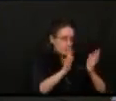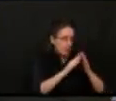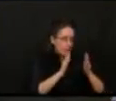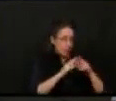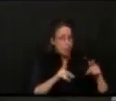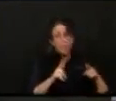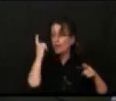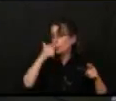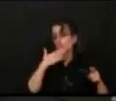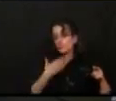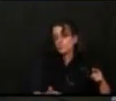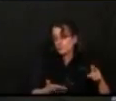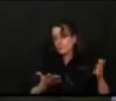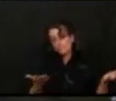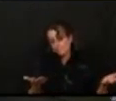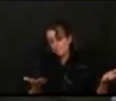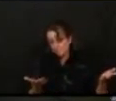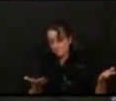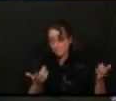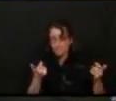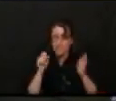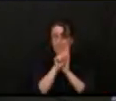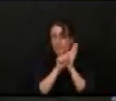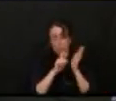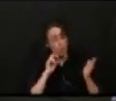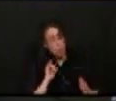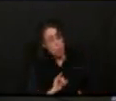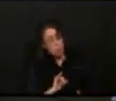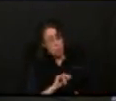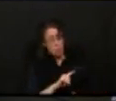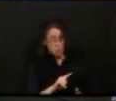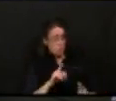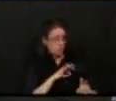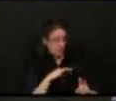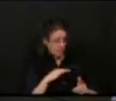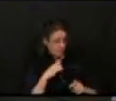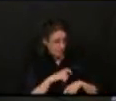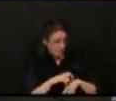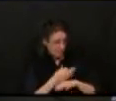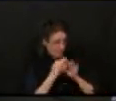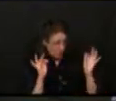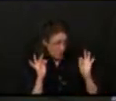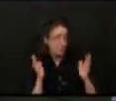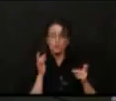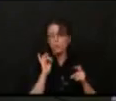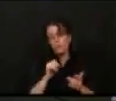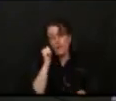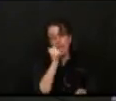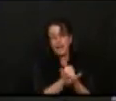their in-kind, their staff time reimbursed for that. So that's a negotiation we can have.